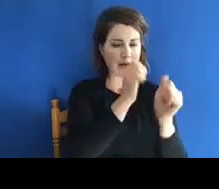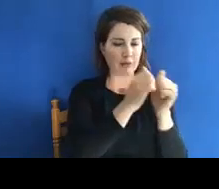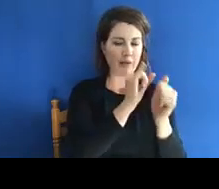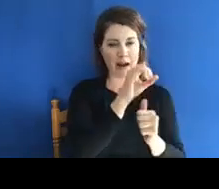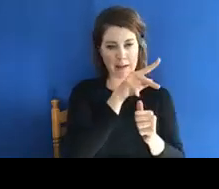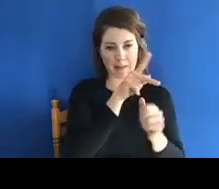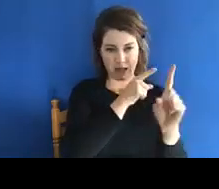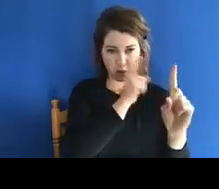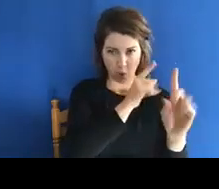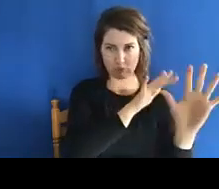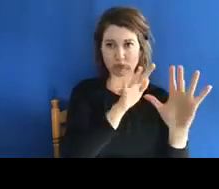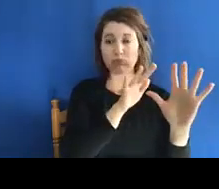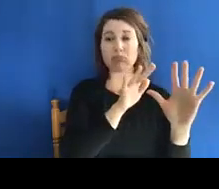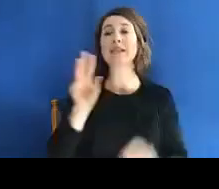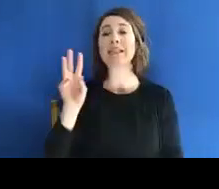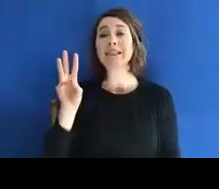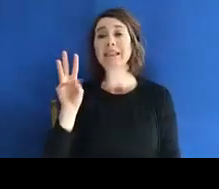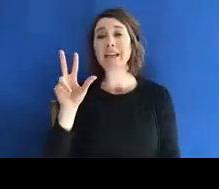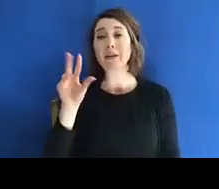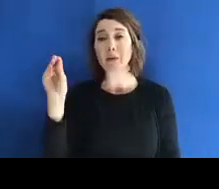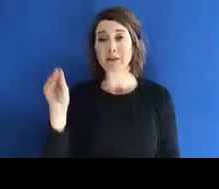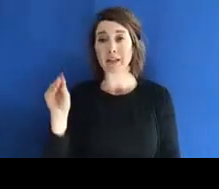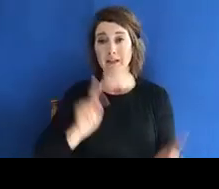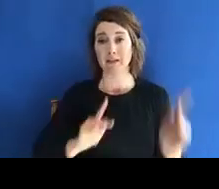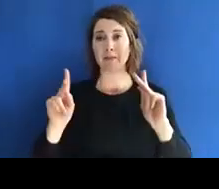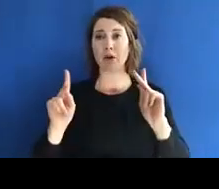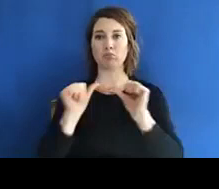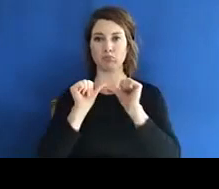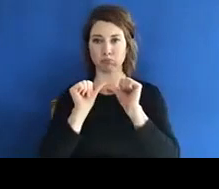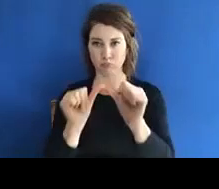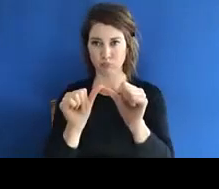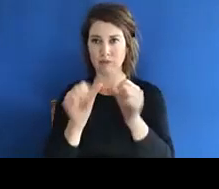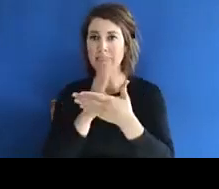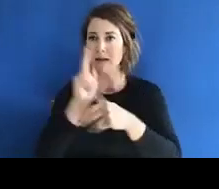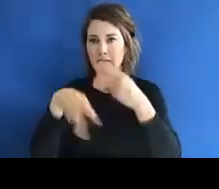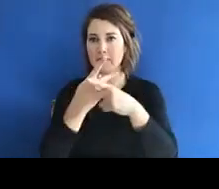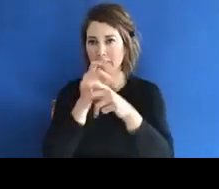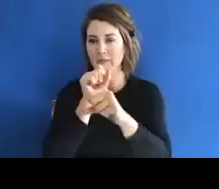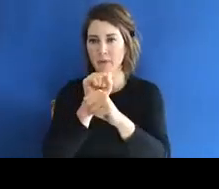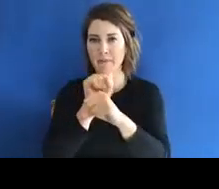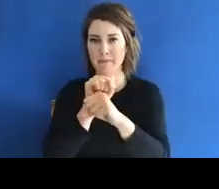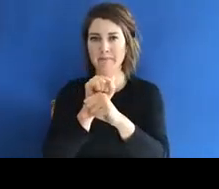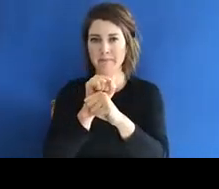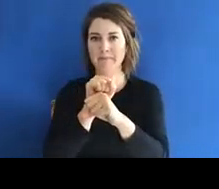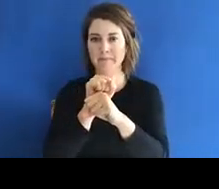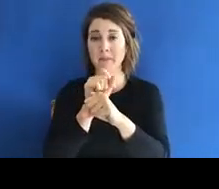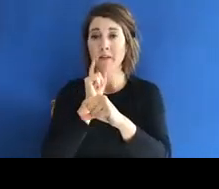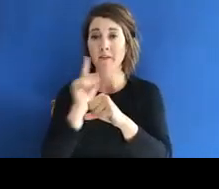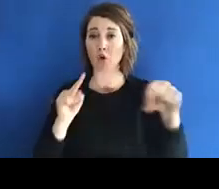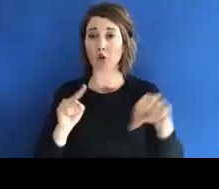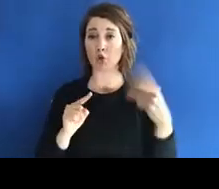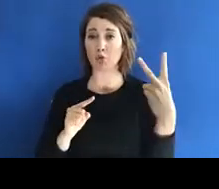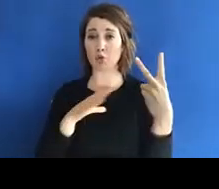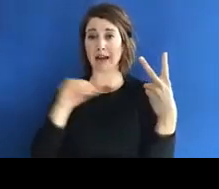requirements, 63% of them sustained some form of employment in the second and fourth quarters